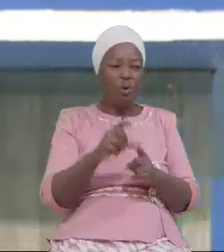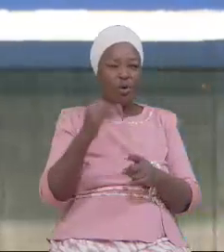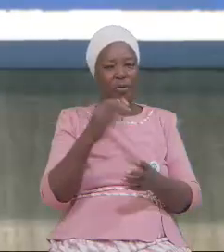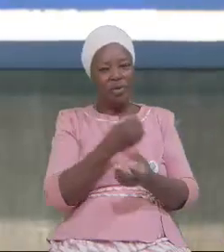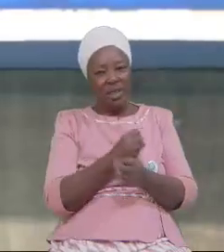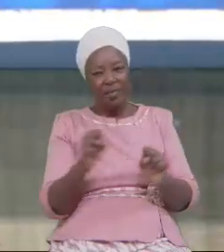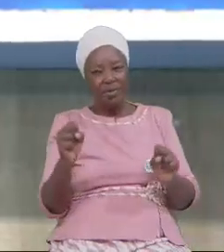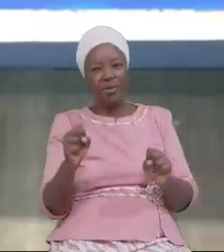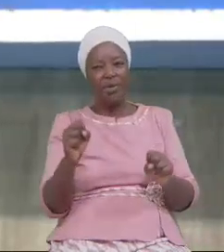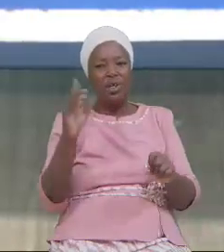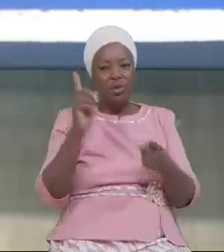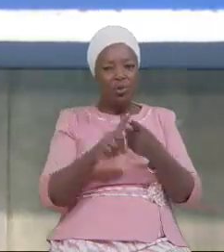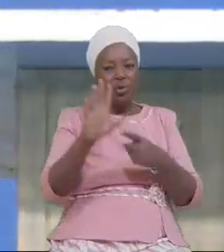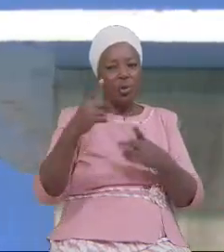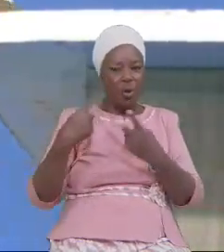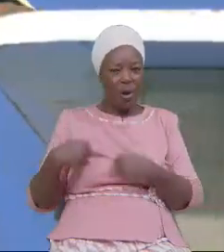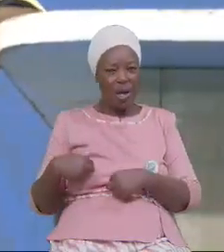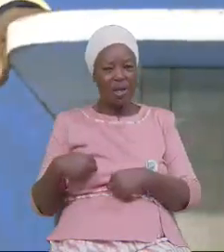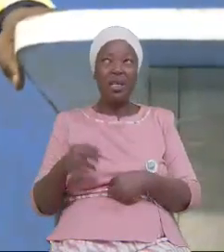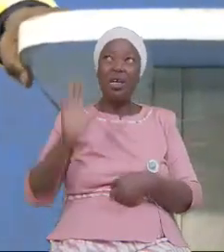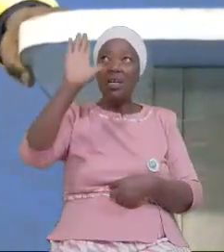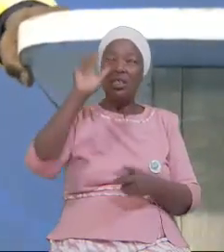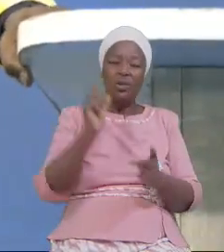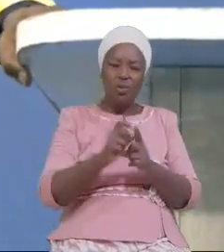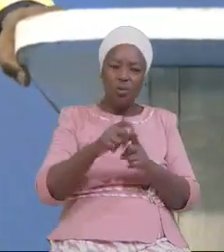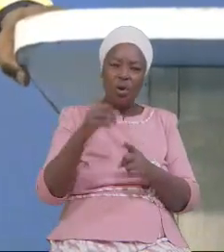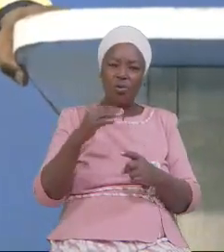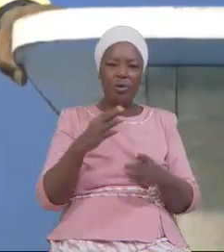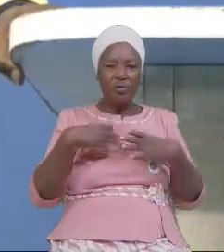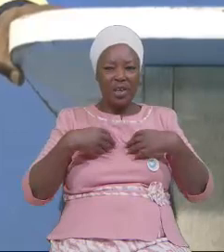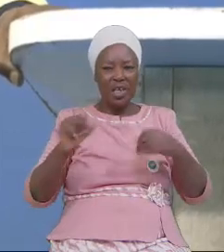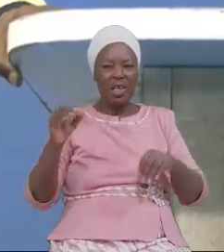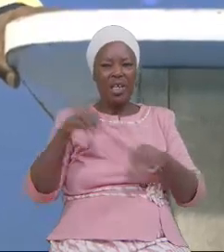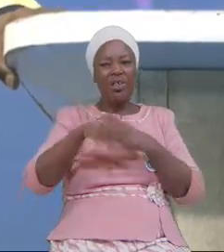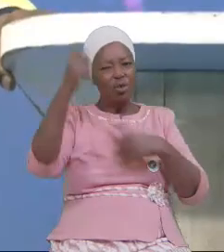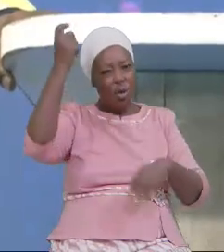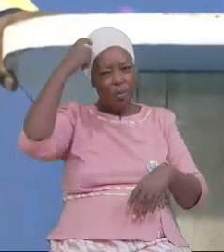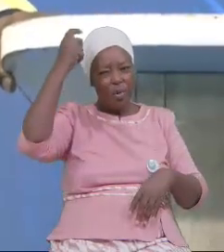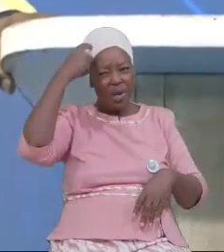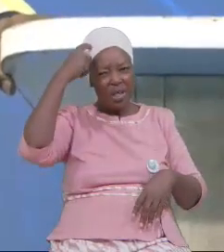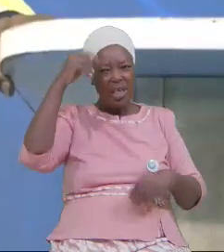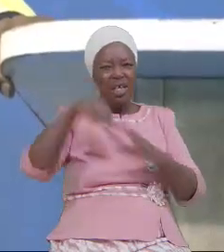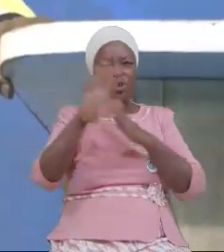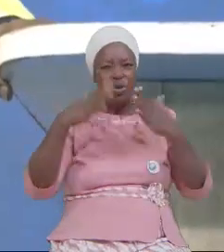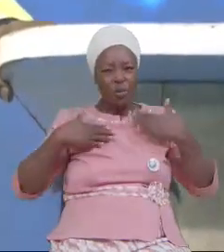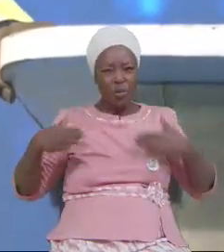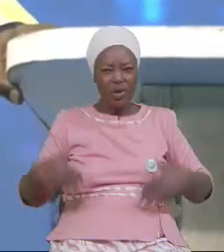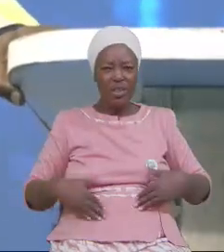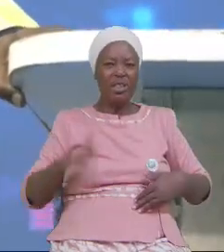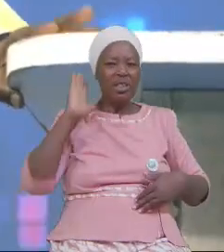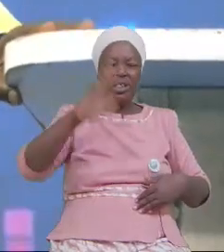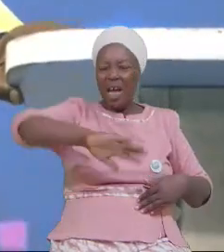to your heart, his word of healing in your brain, in your body, shall